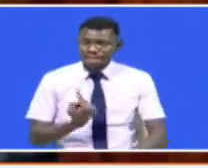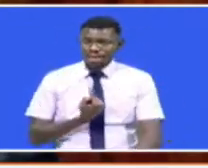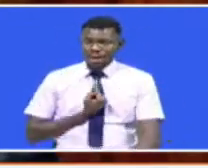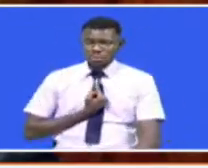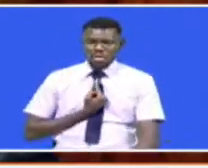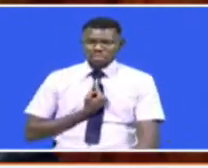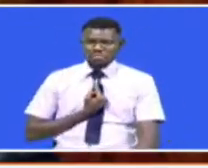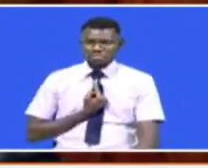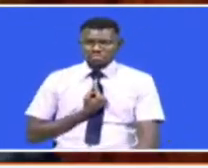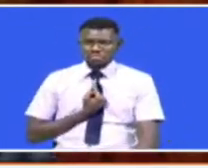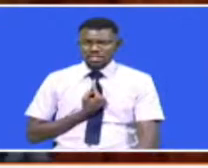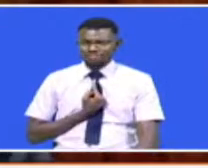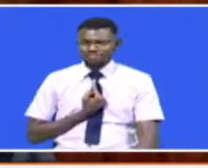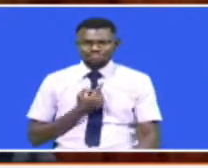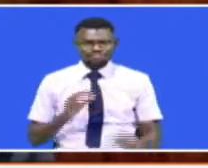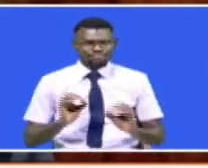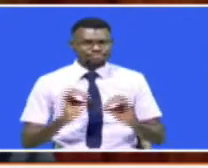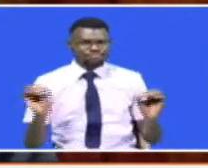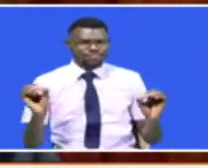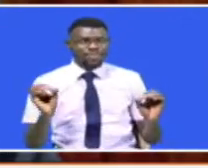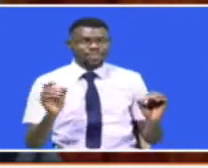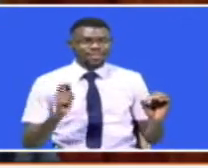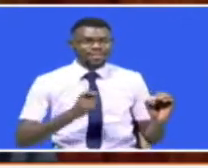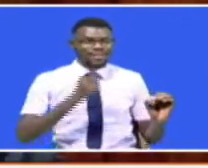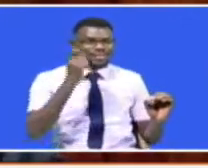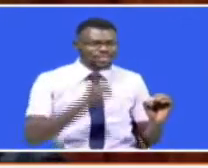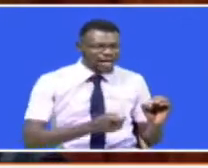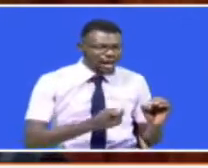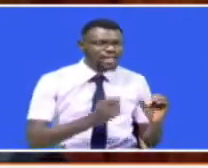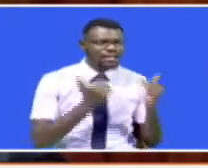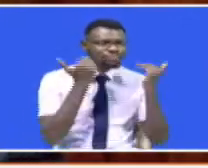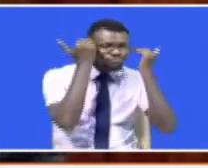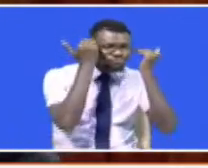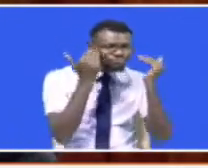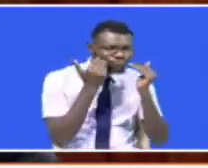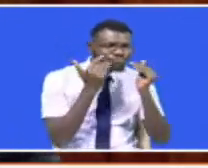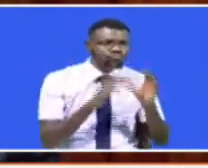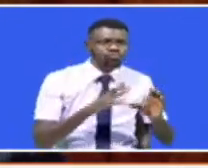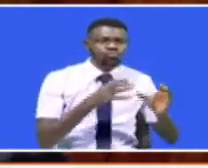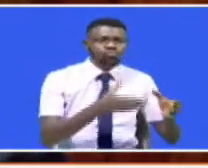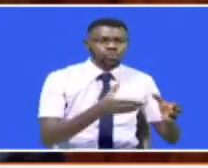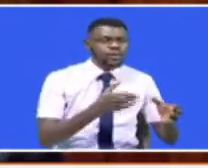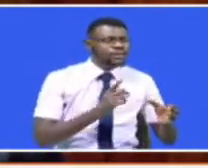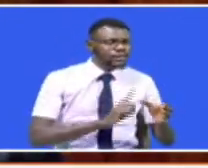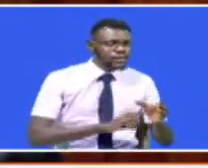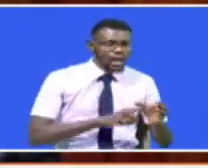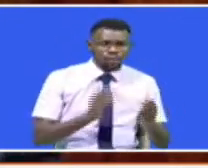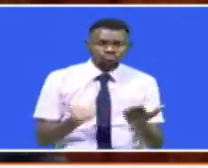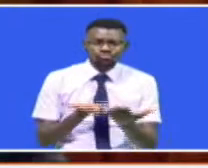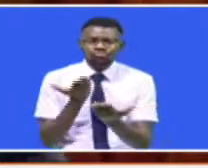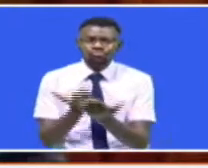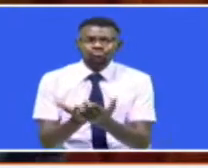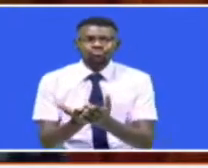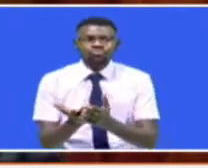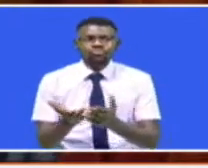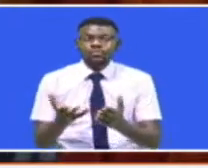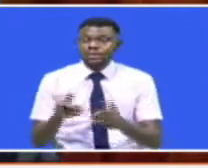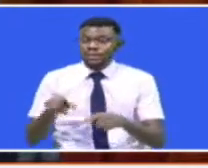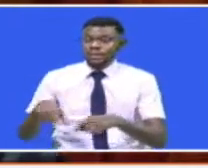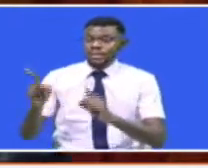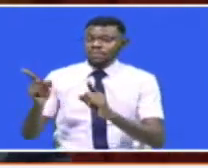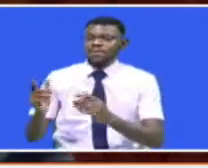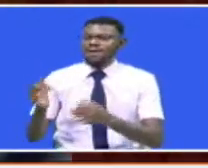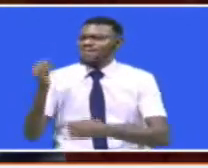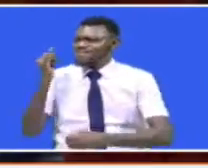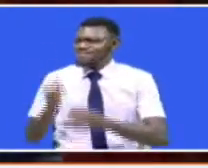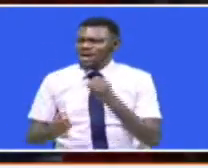solely. The magistrate, the judge, when we go before them, have the final say, and